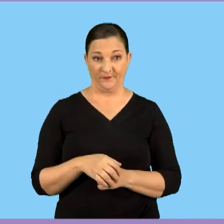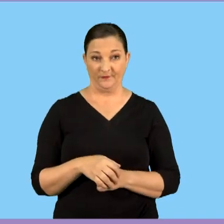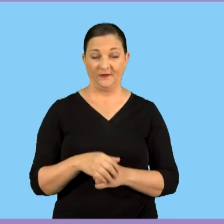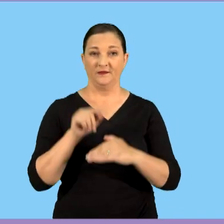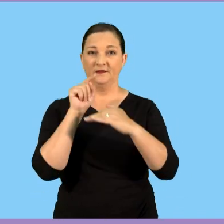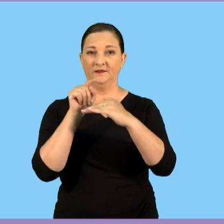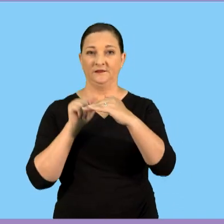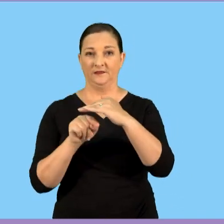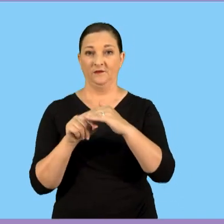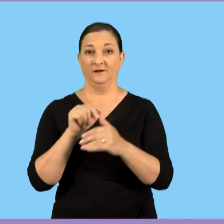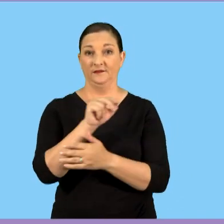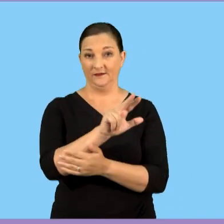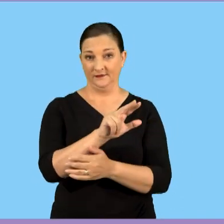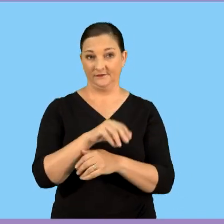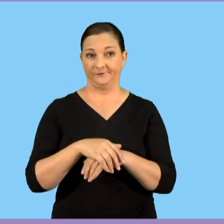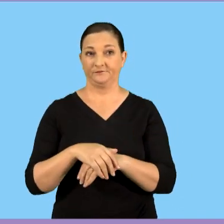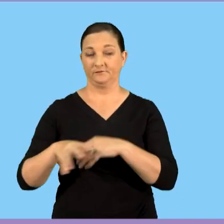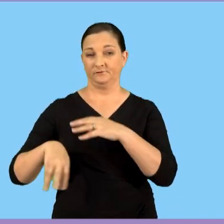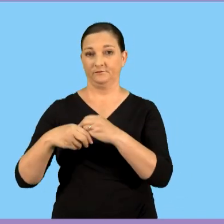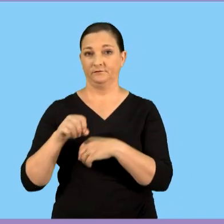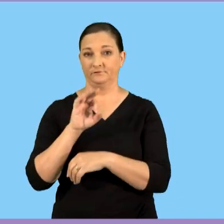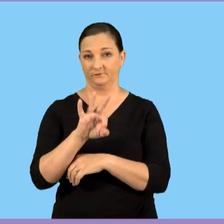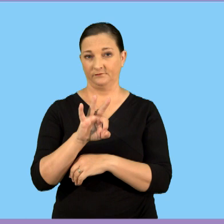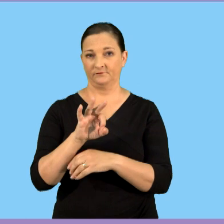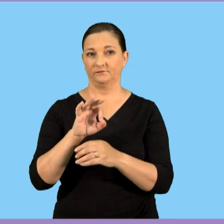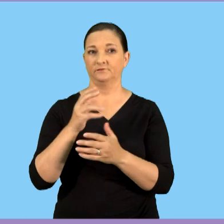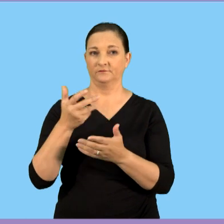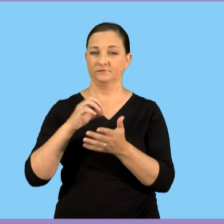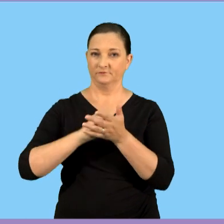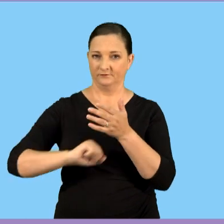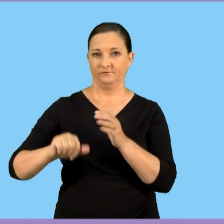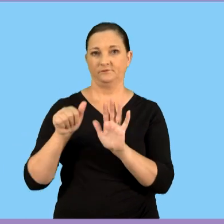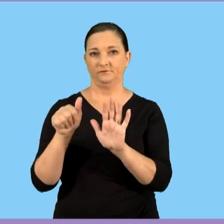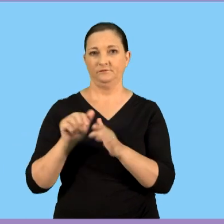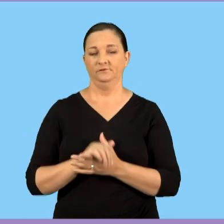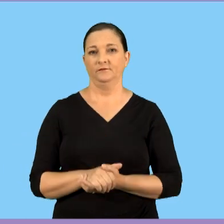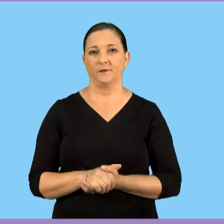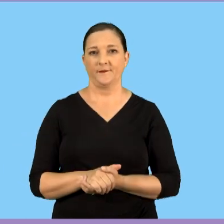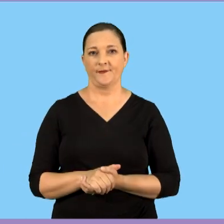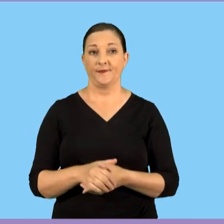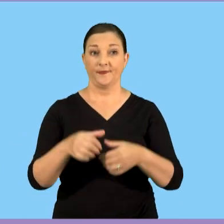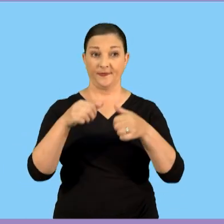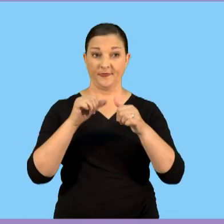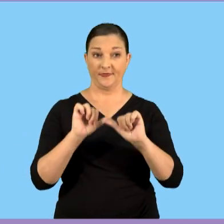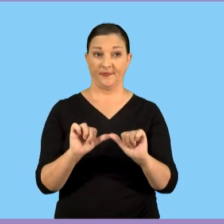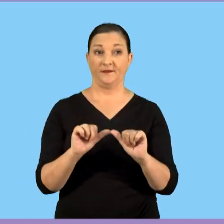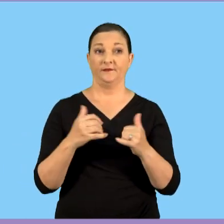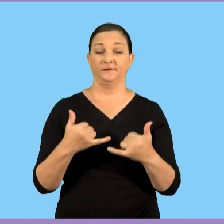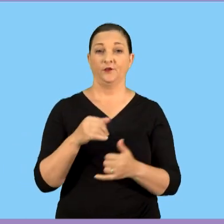us 32. We divide that by 8, we add 3, and we subtract